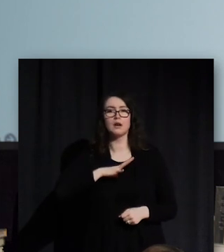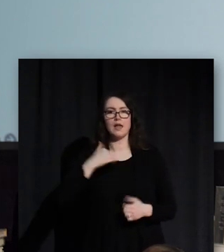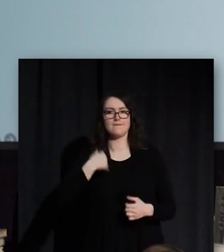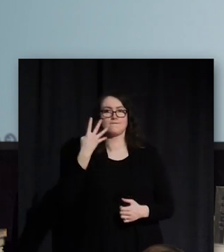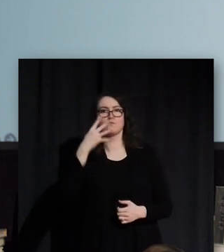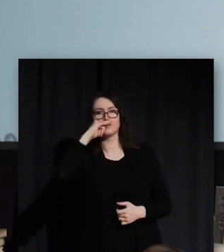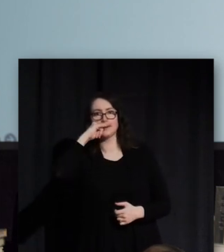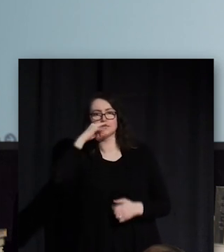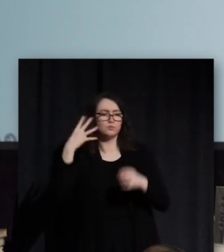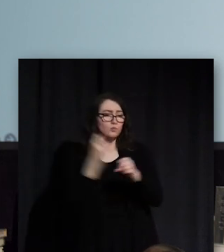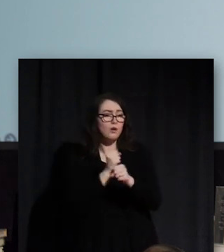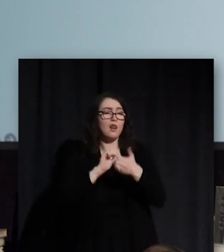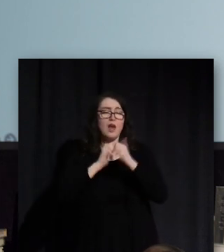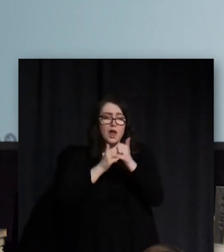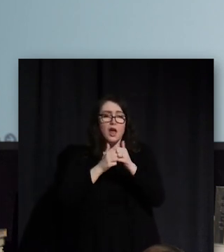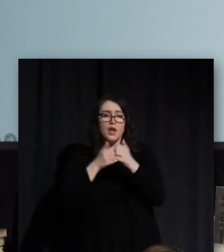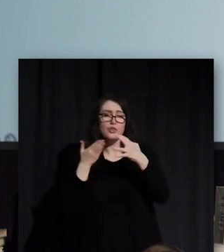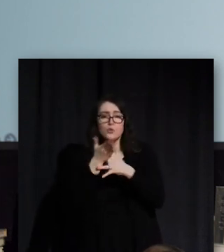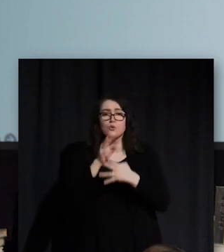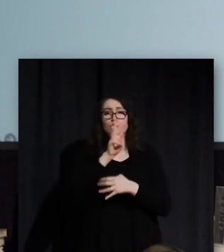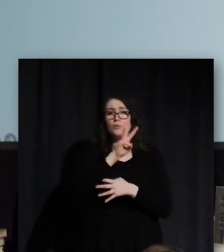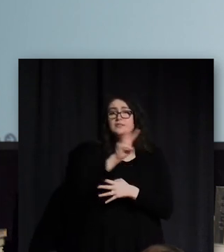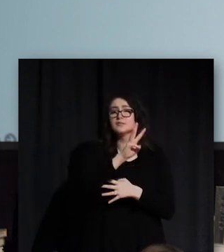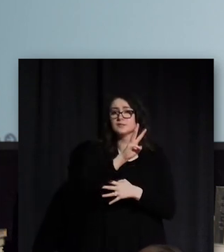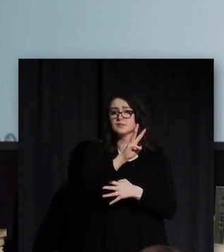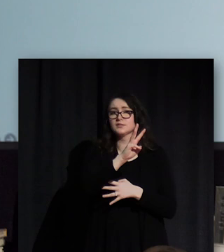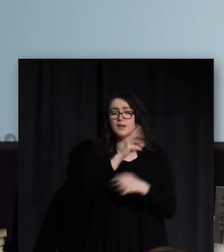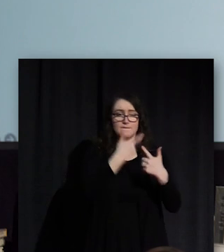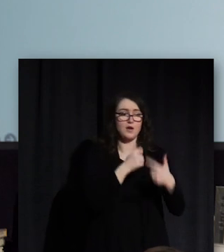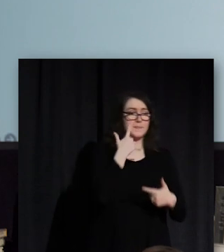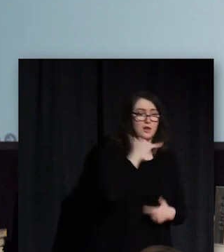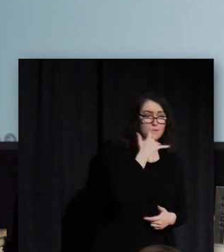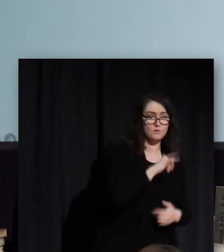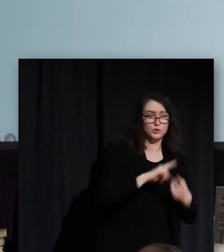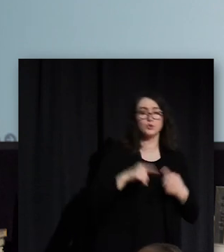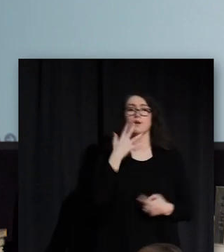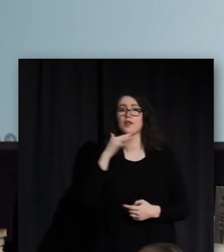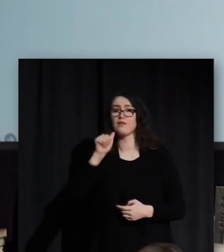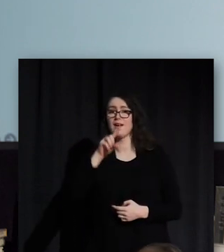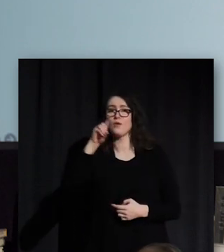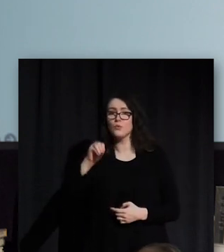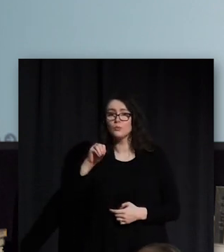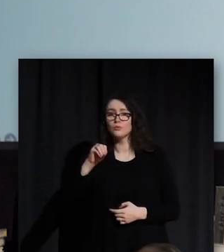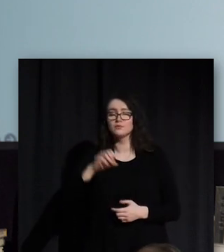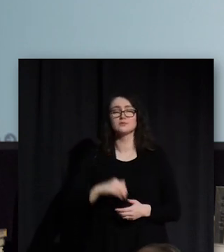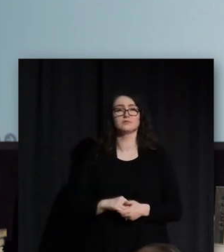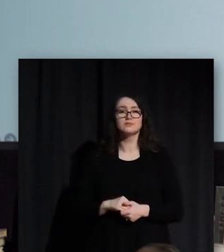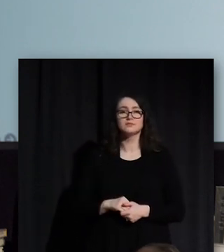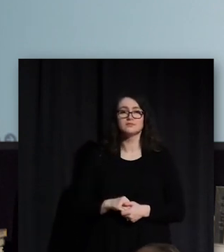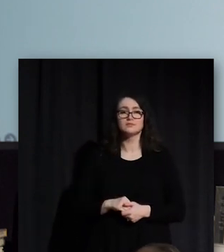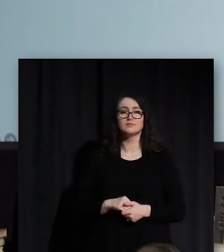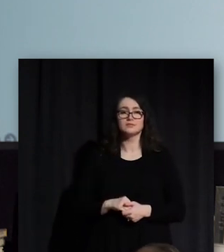the West, 1,000 miles from Oceanside, California to Durango, Colorado. In 2019, on her